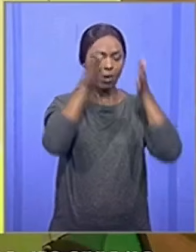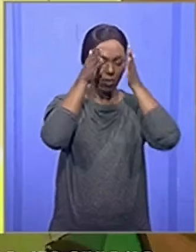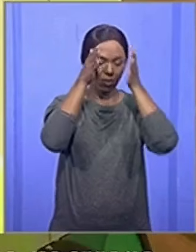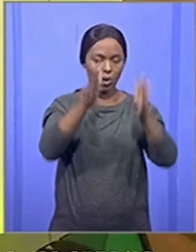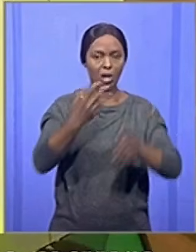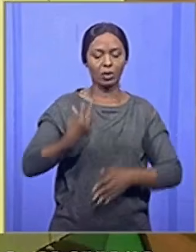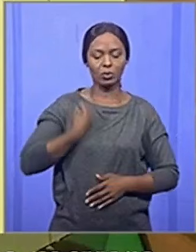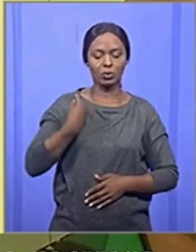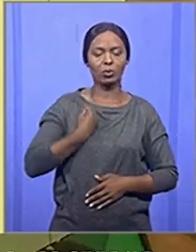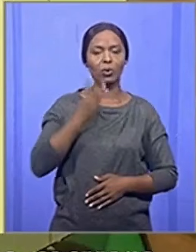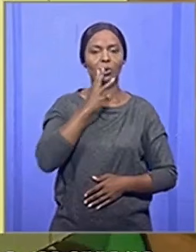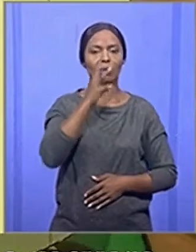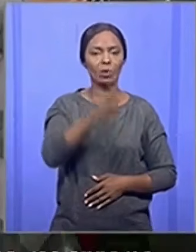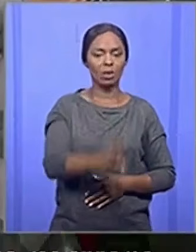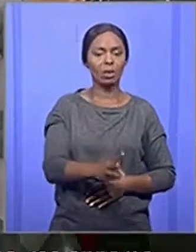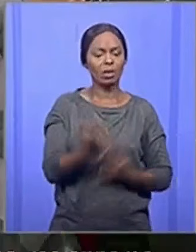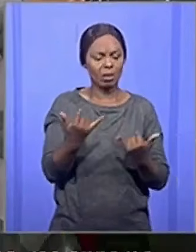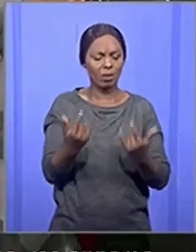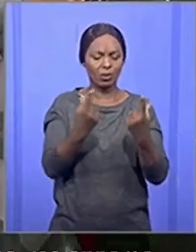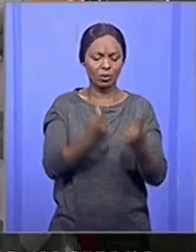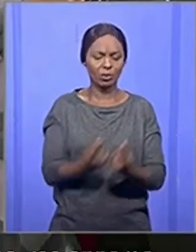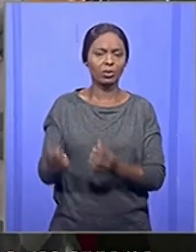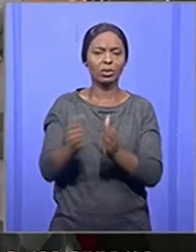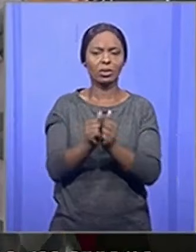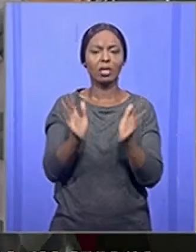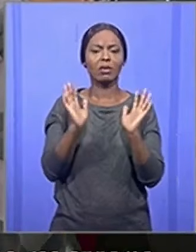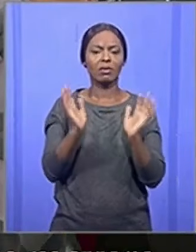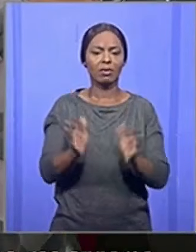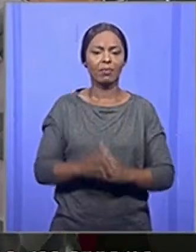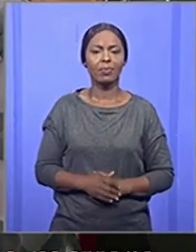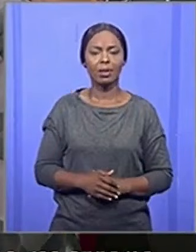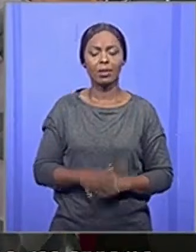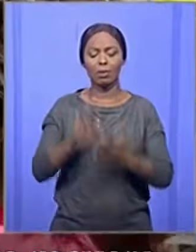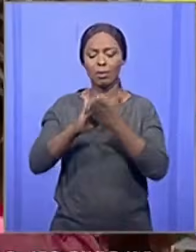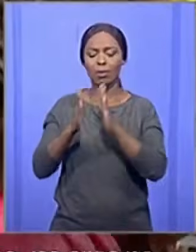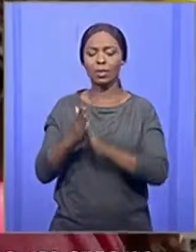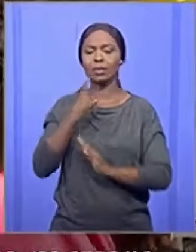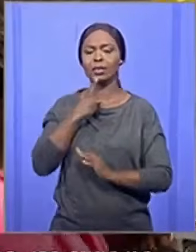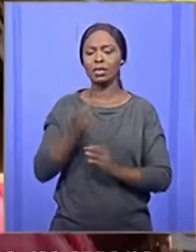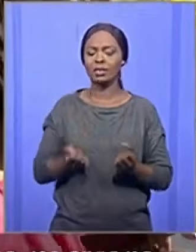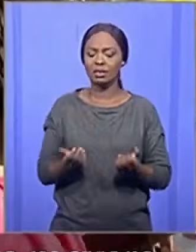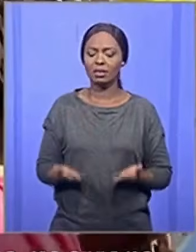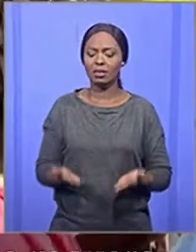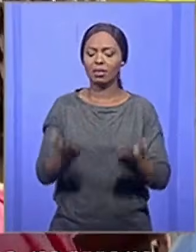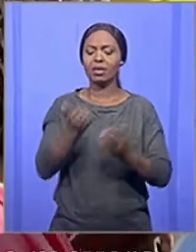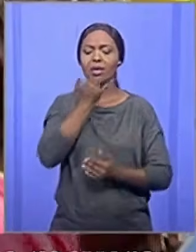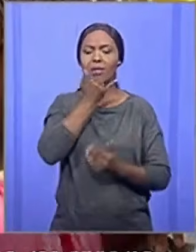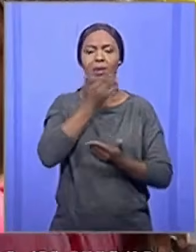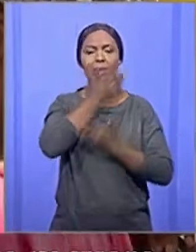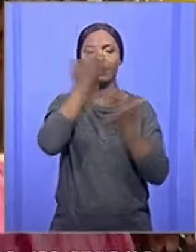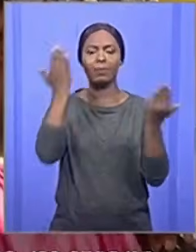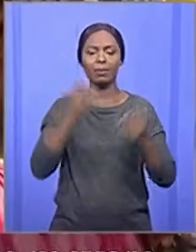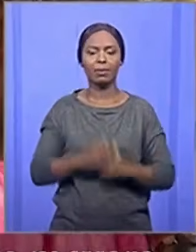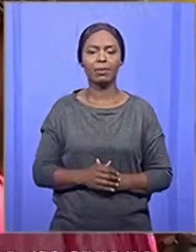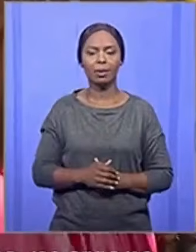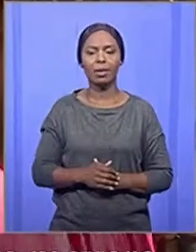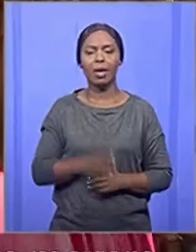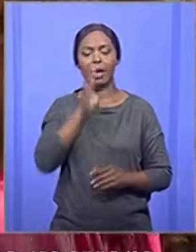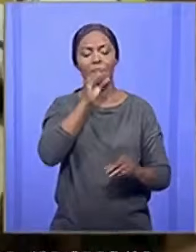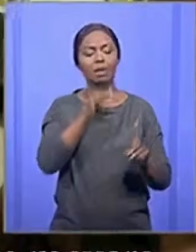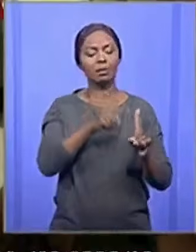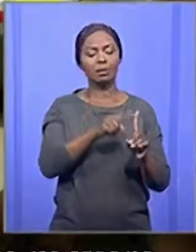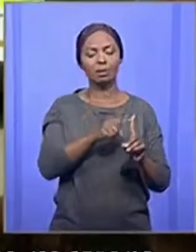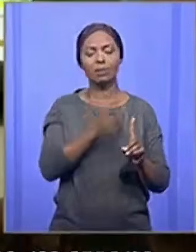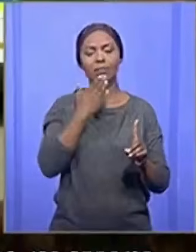the young people, and that's what we are doing. Baahi ha ba kgotsofalla ditshebeletso tseo ba di fumanang mme ba ipileditse ho Mashatile ho